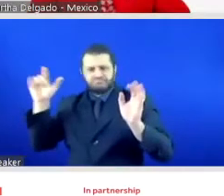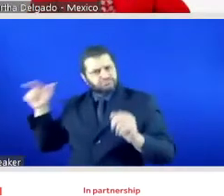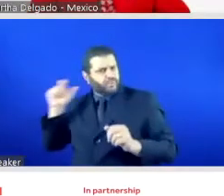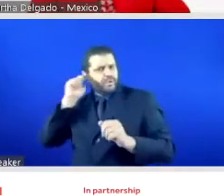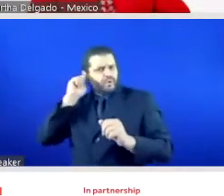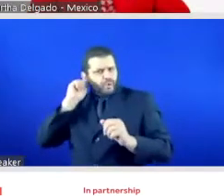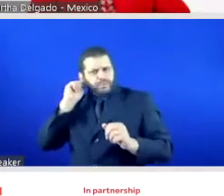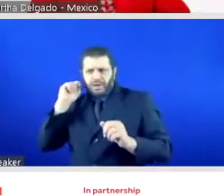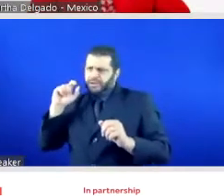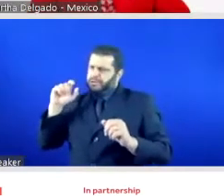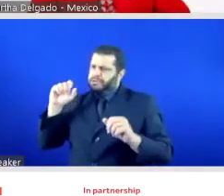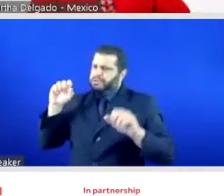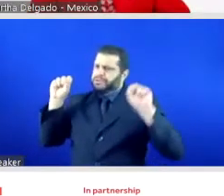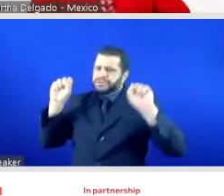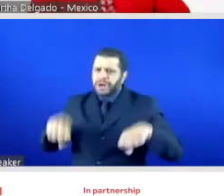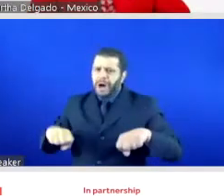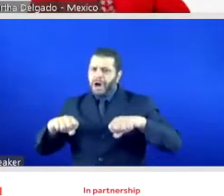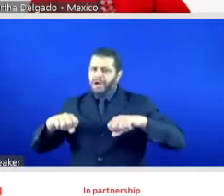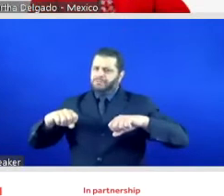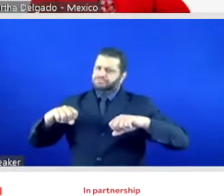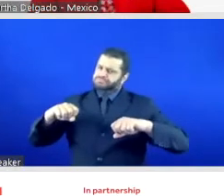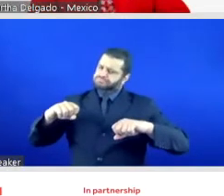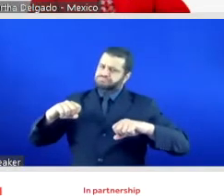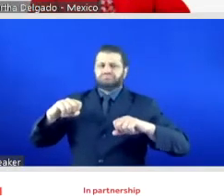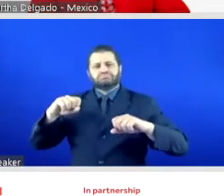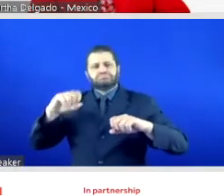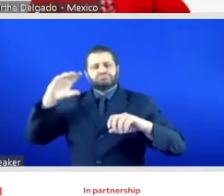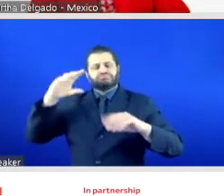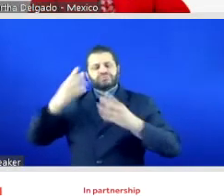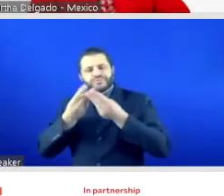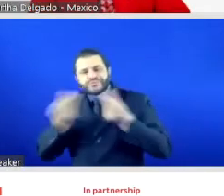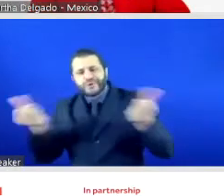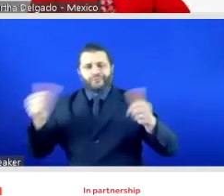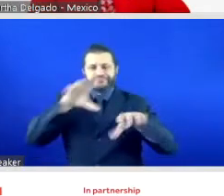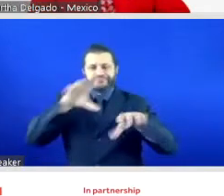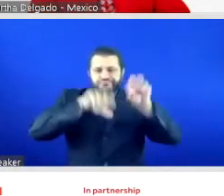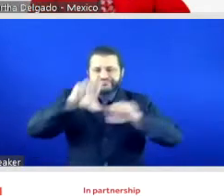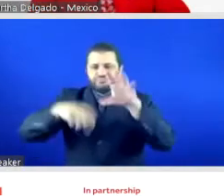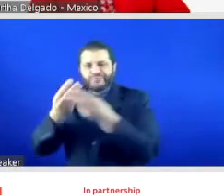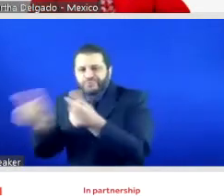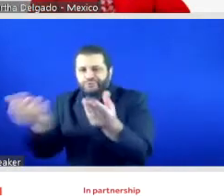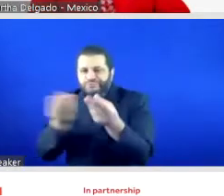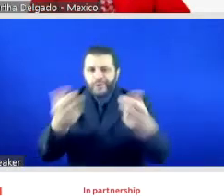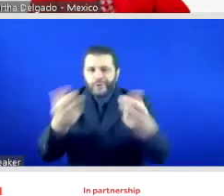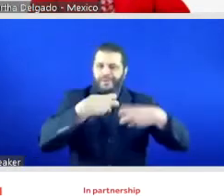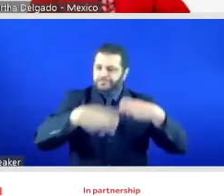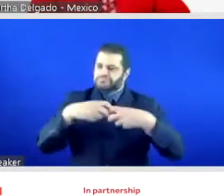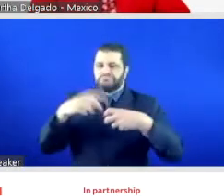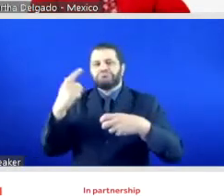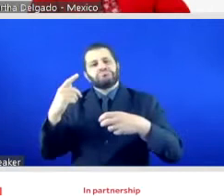of sustainable solutions. Some good practices that can be shared to have global transformation